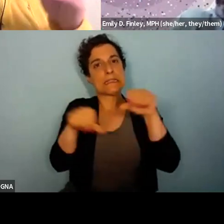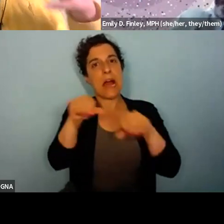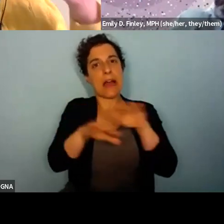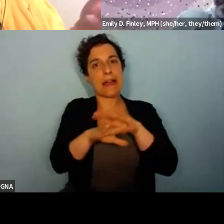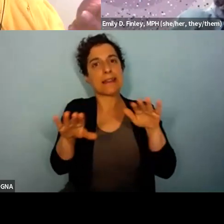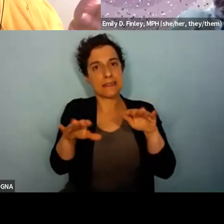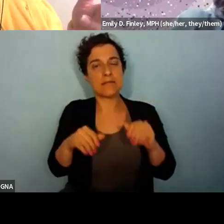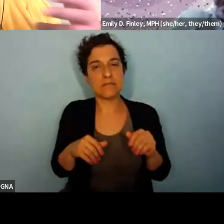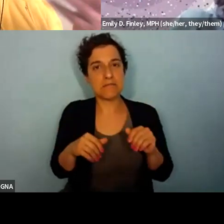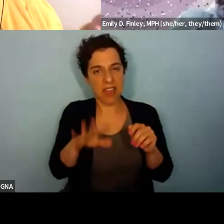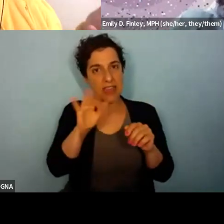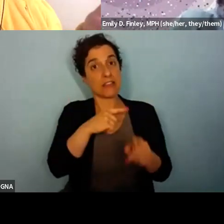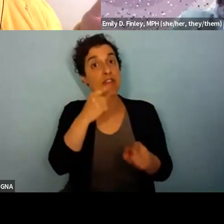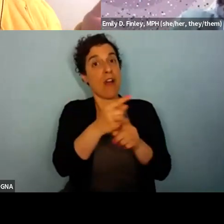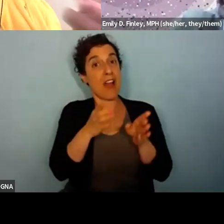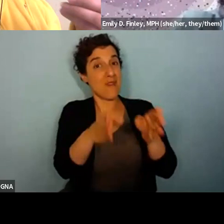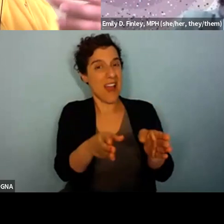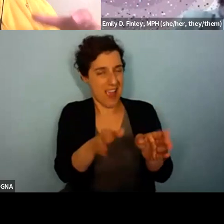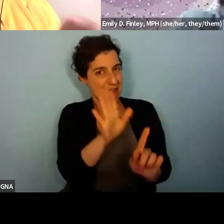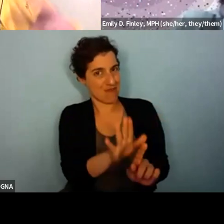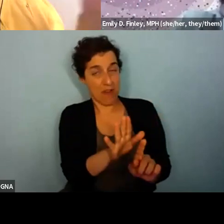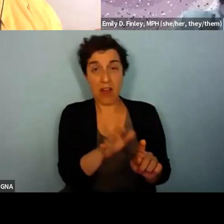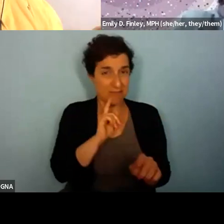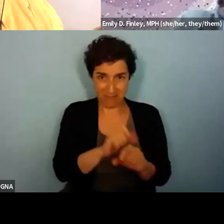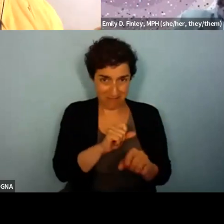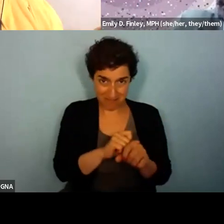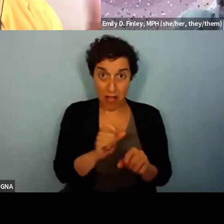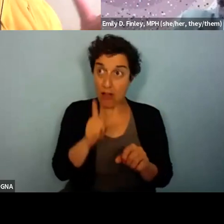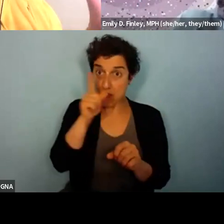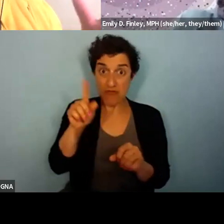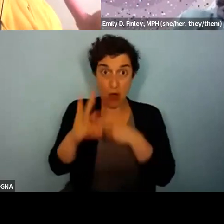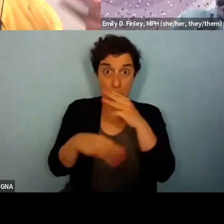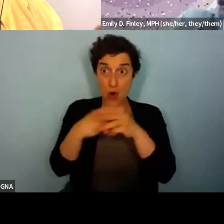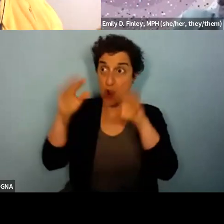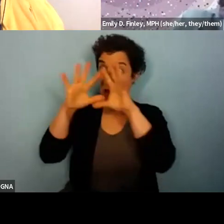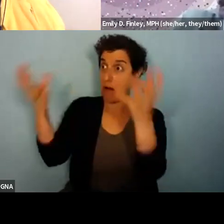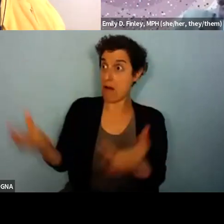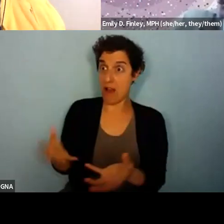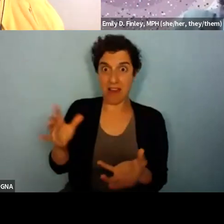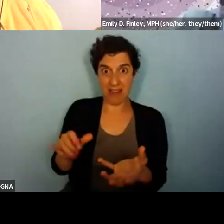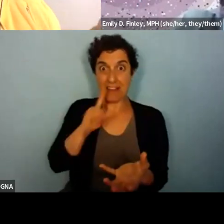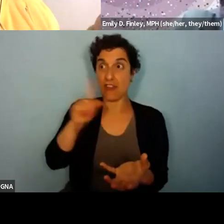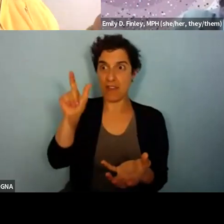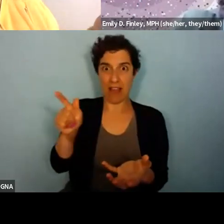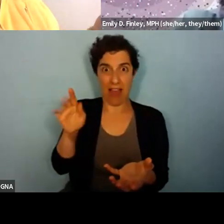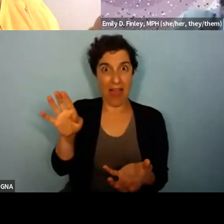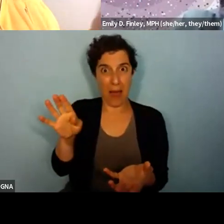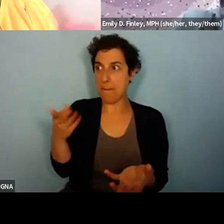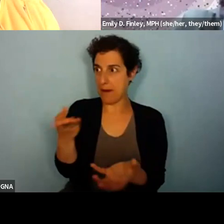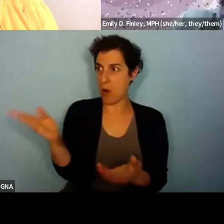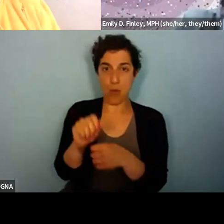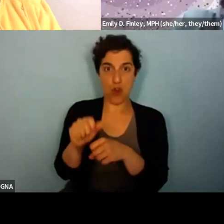science and being the correct science, when actually it is the real world, which is the real lab we should be